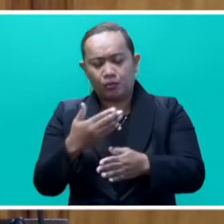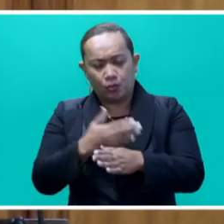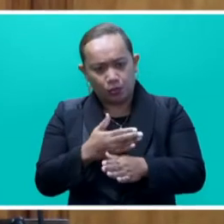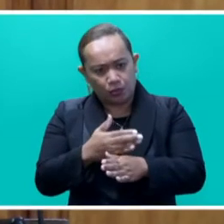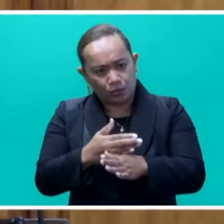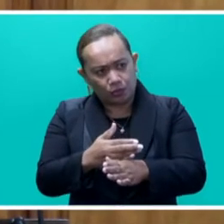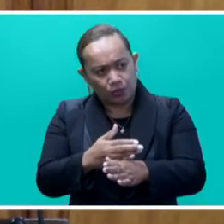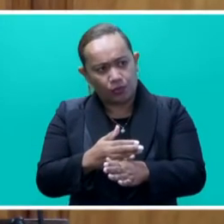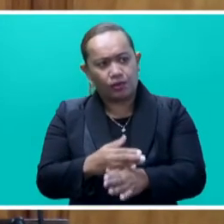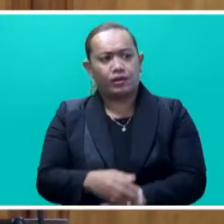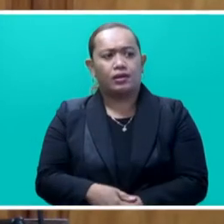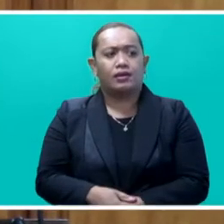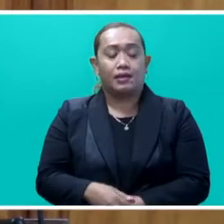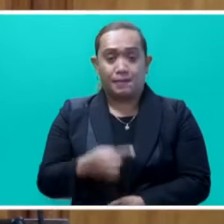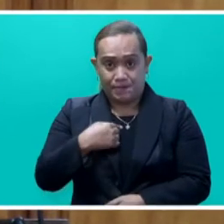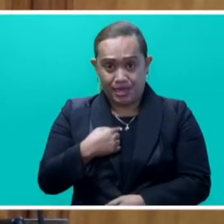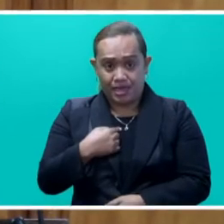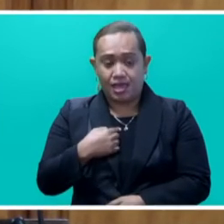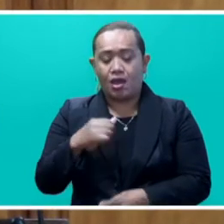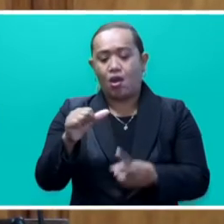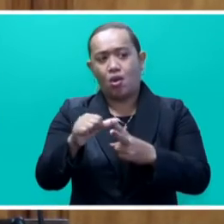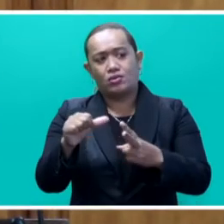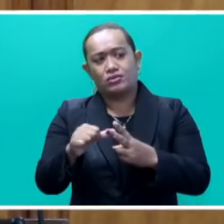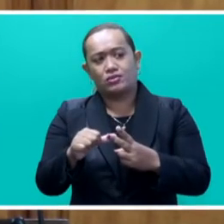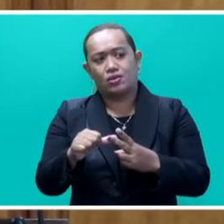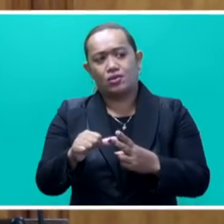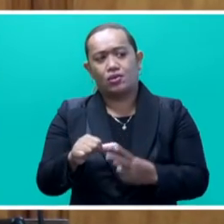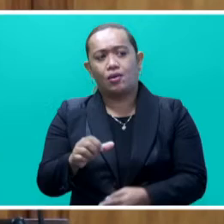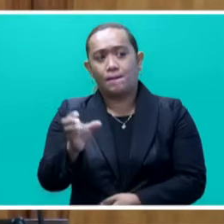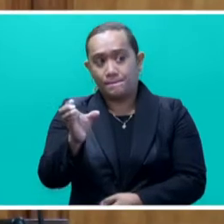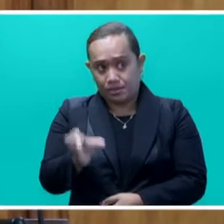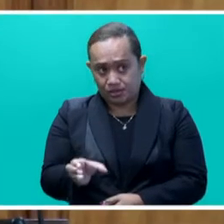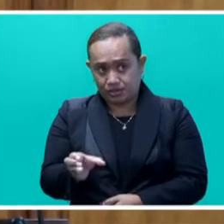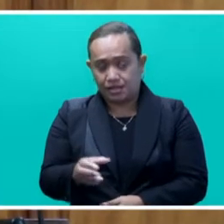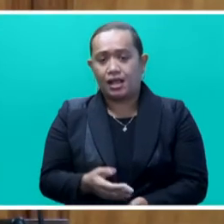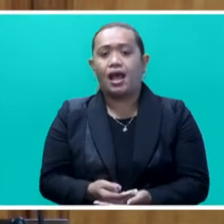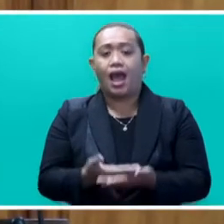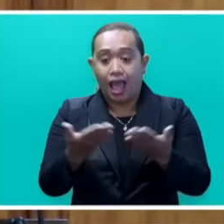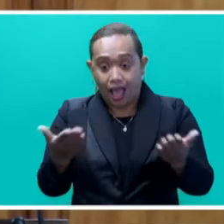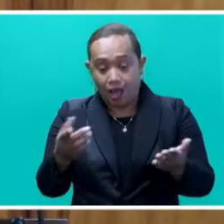However, I'm also a person who knows how to pick himself up and press